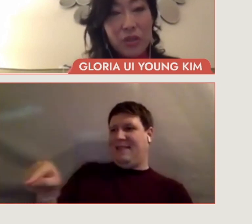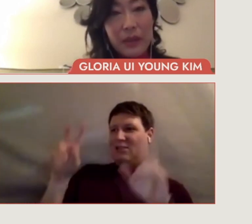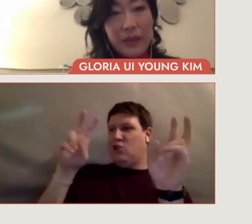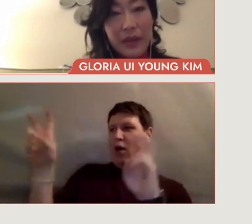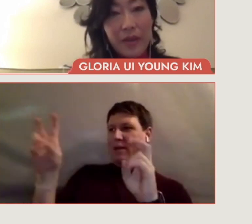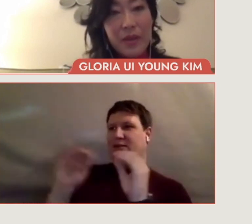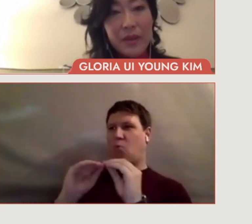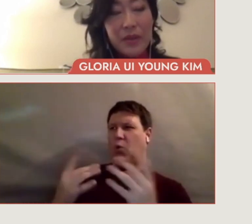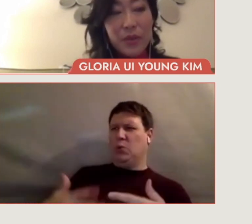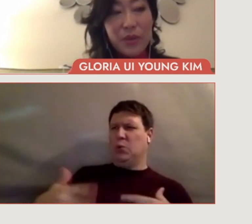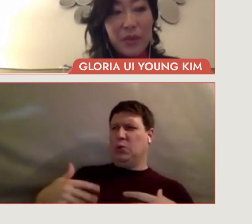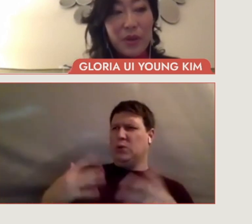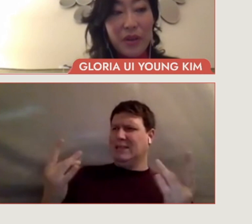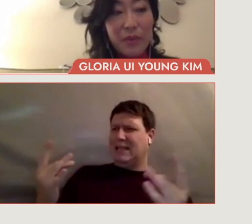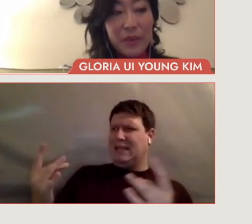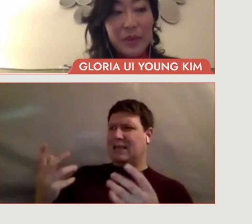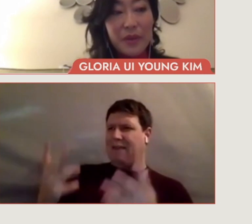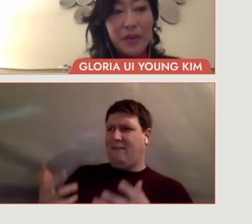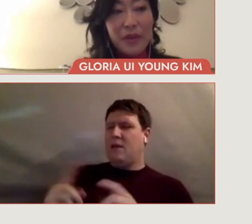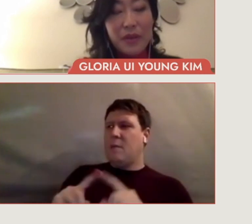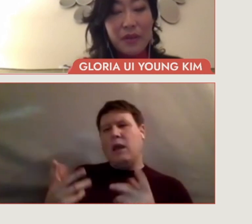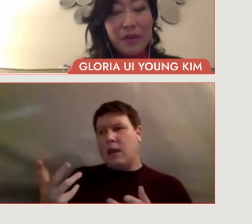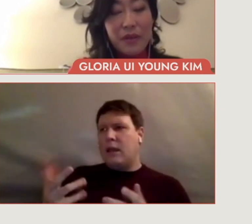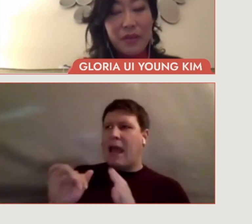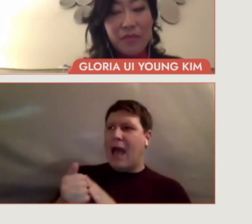Sure. Like, I mean, I certainly, when I was